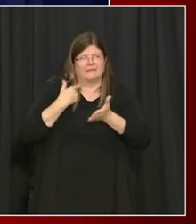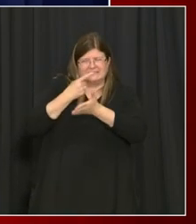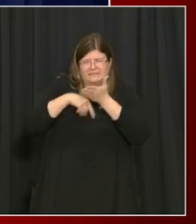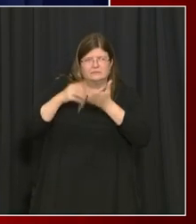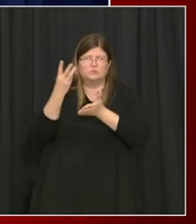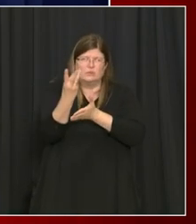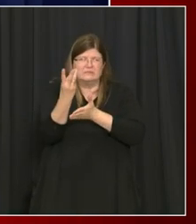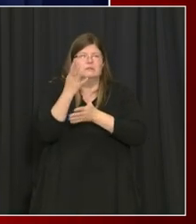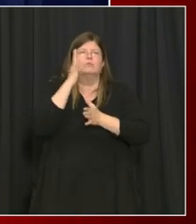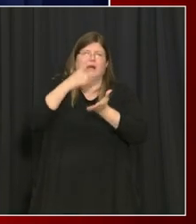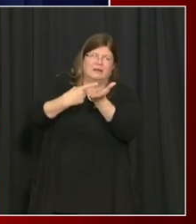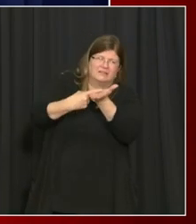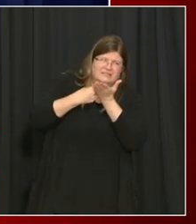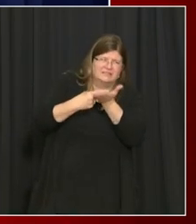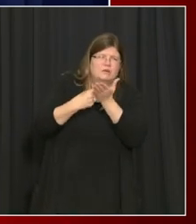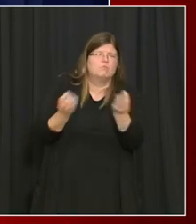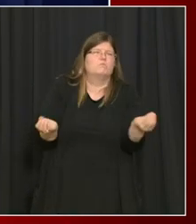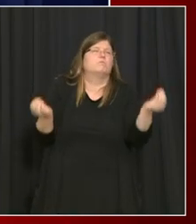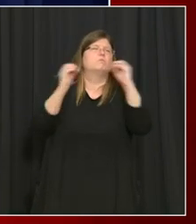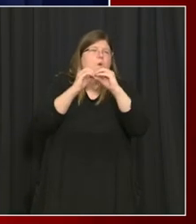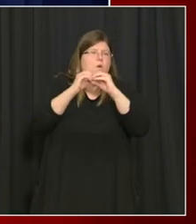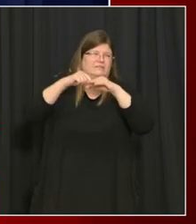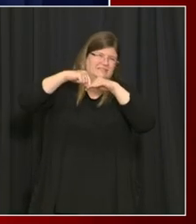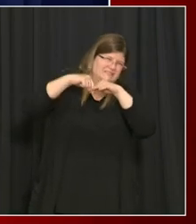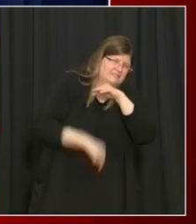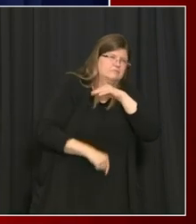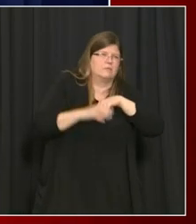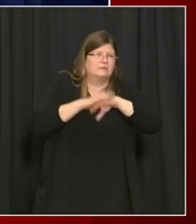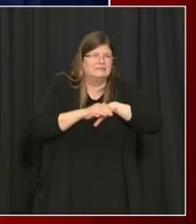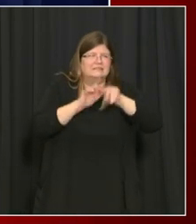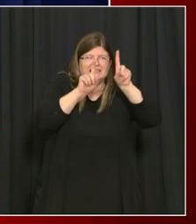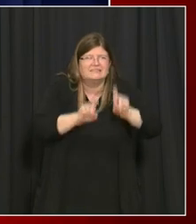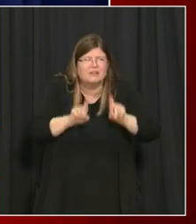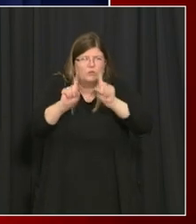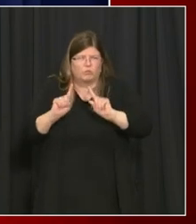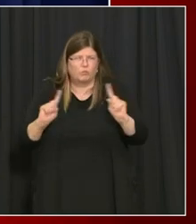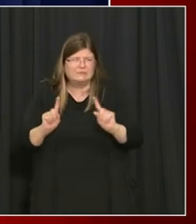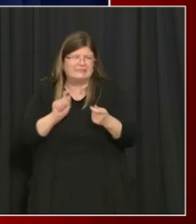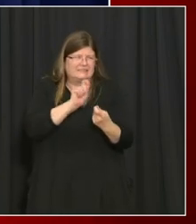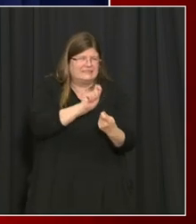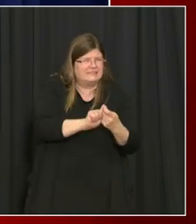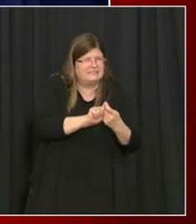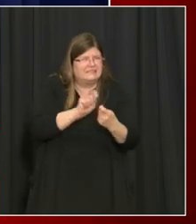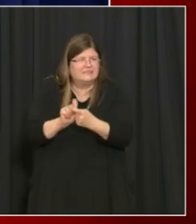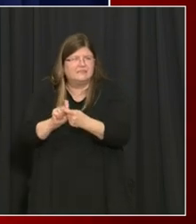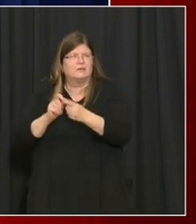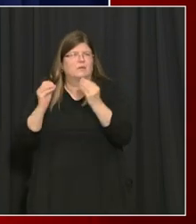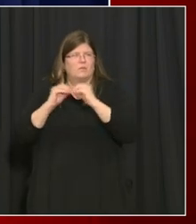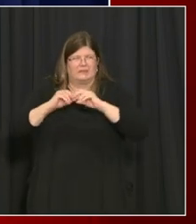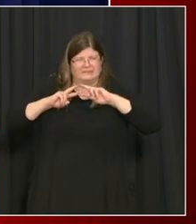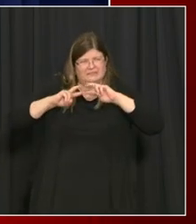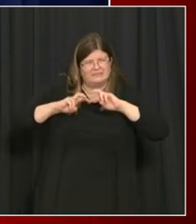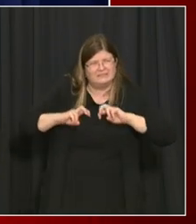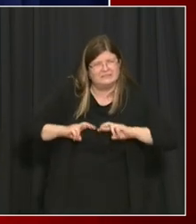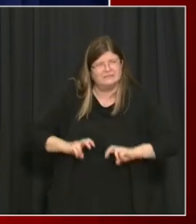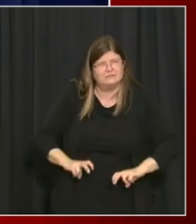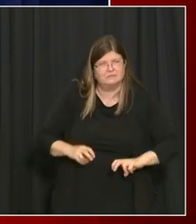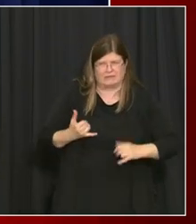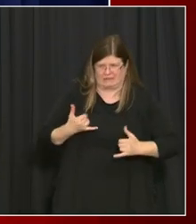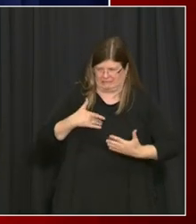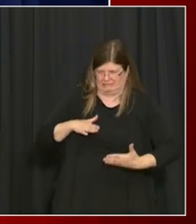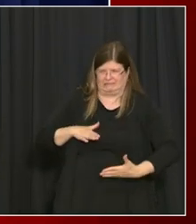discussion about testing and all of the things that you just mentioned. So I'm trying to unpack some of your questions that we can address